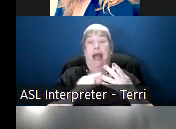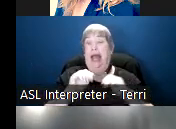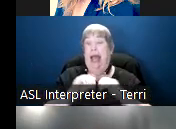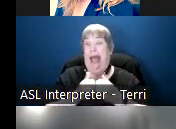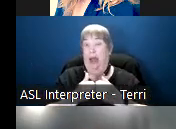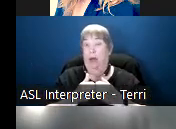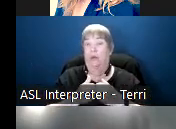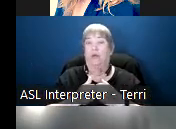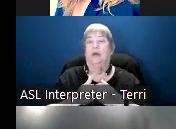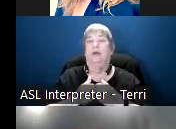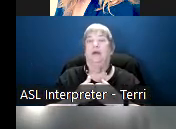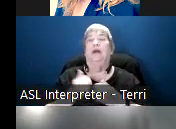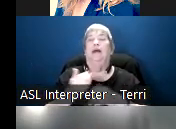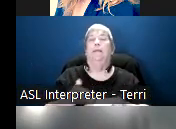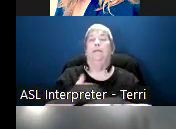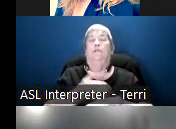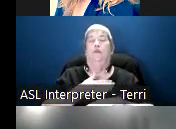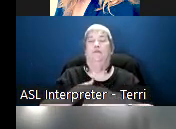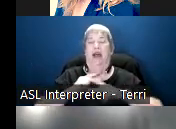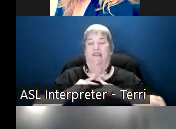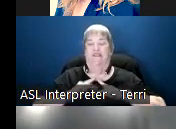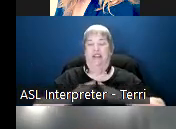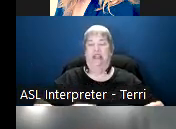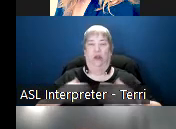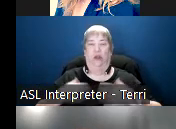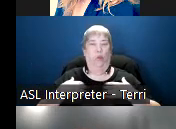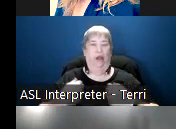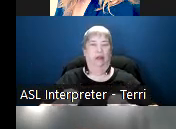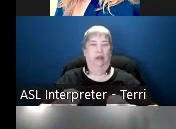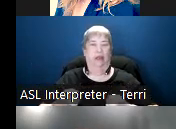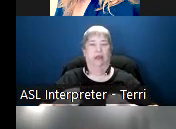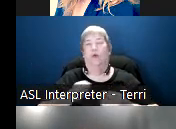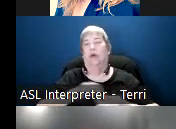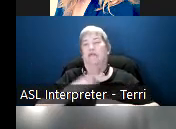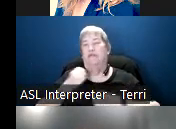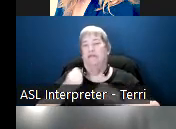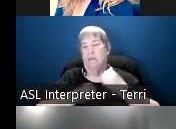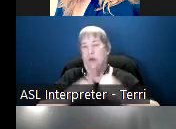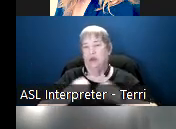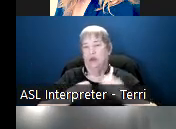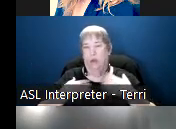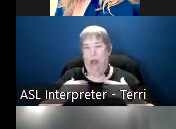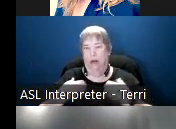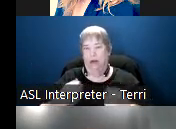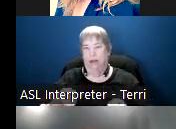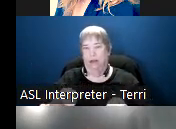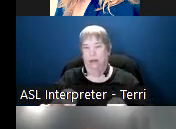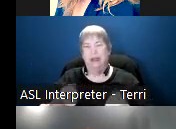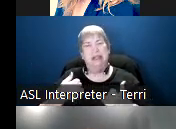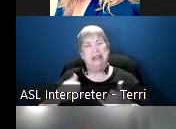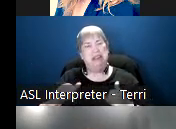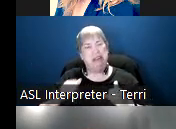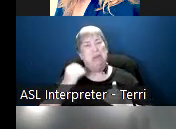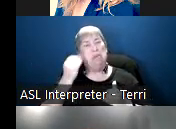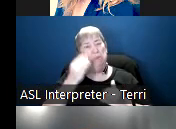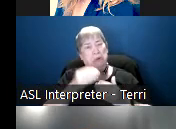your physical wellness, or maybe you're increasing your emotional wellness. So that's still broad enough that we can fit